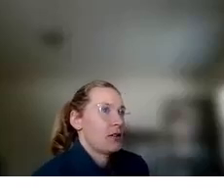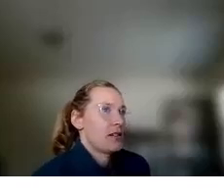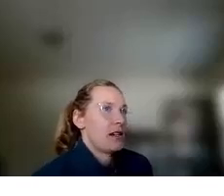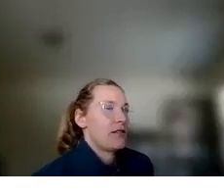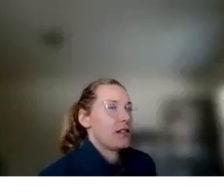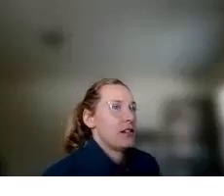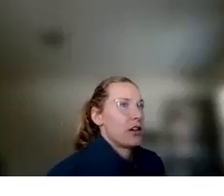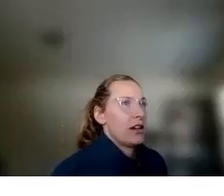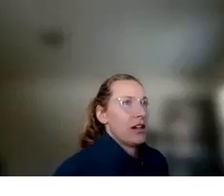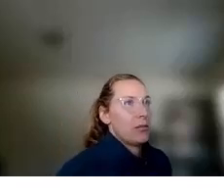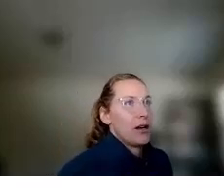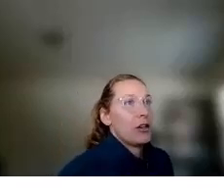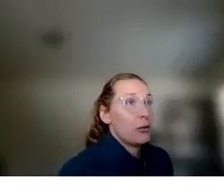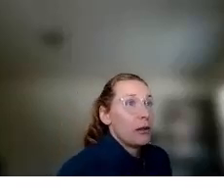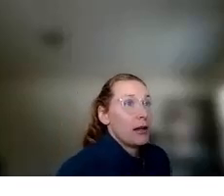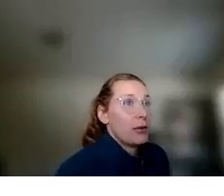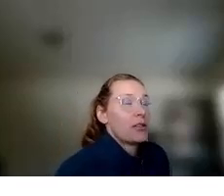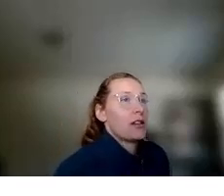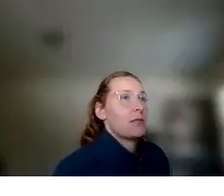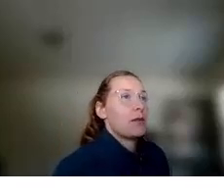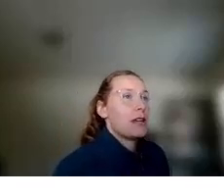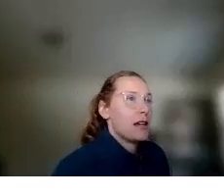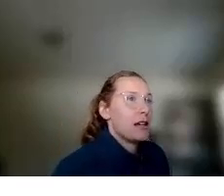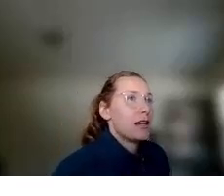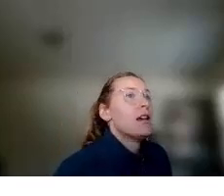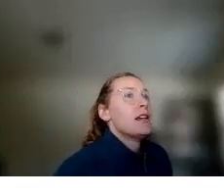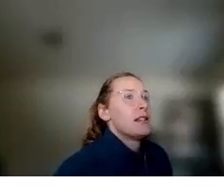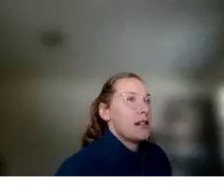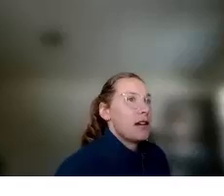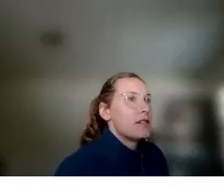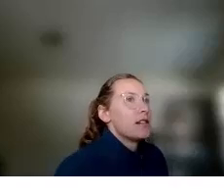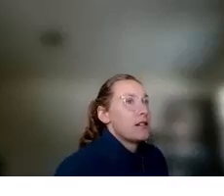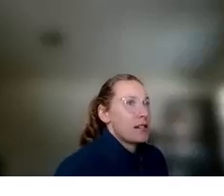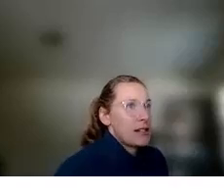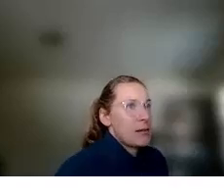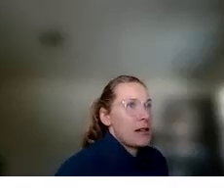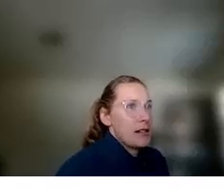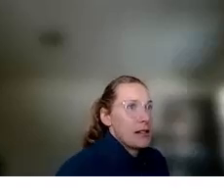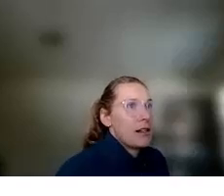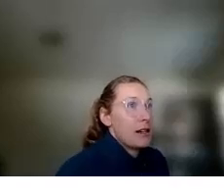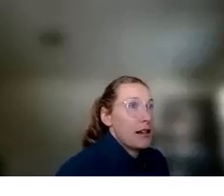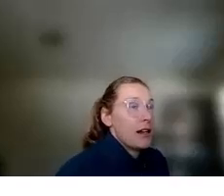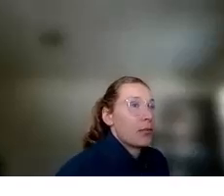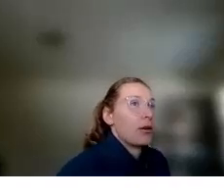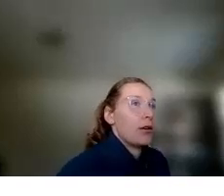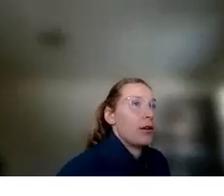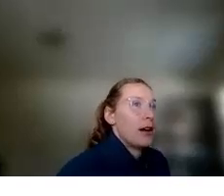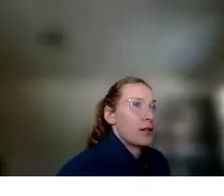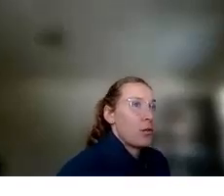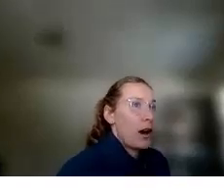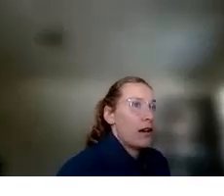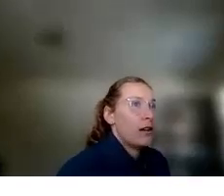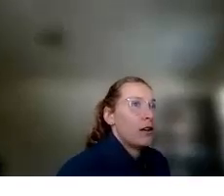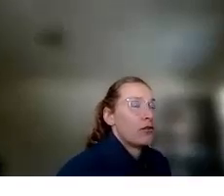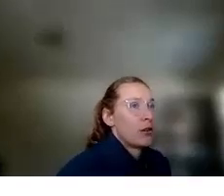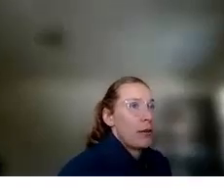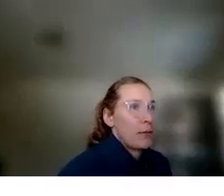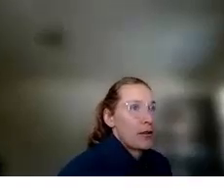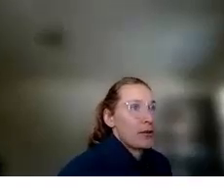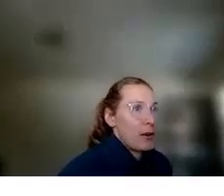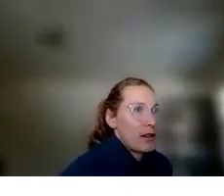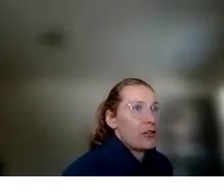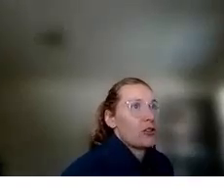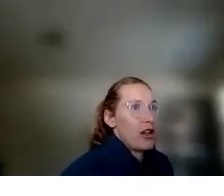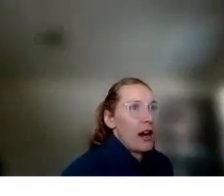into this more at CFC training, but you'll be able to begin CFC assessments in April as well